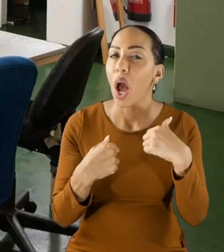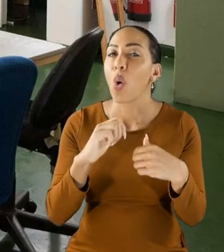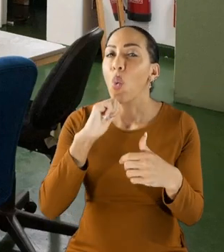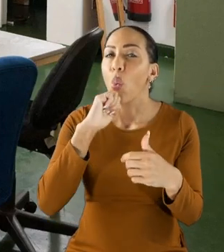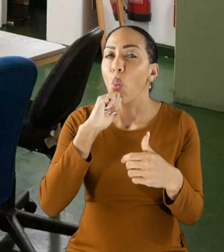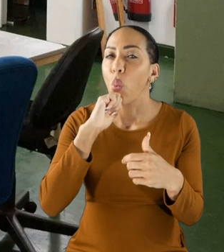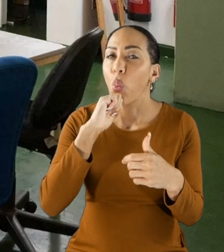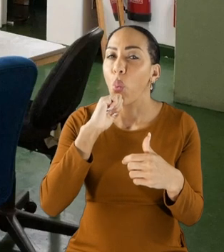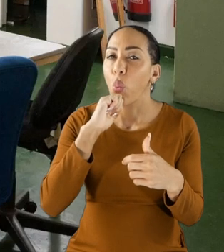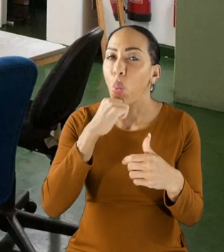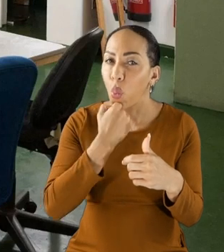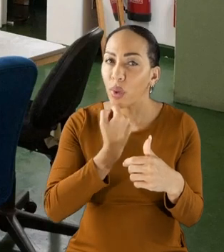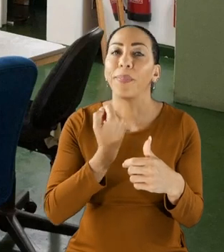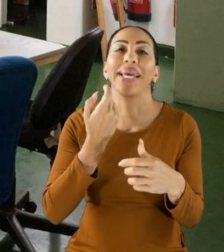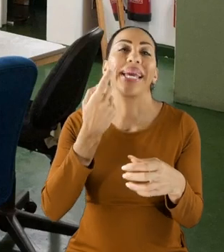I was always going.